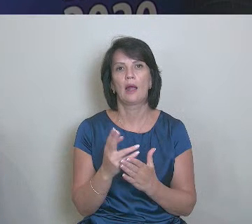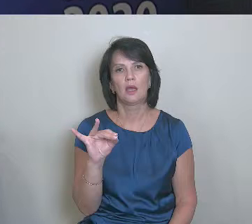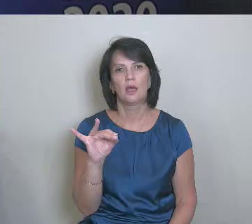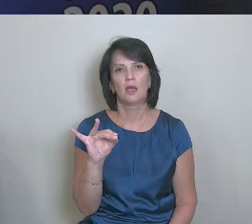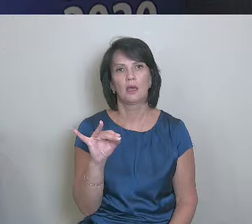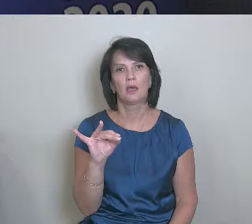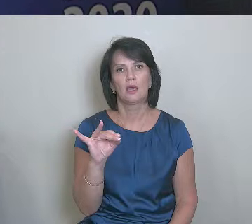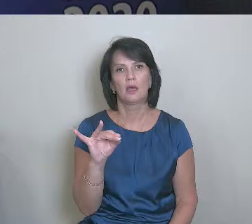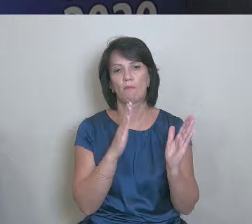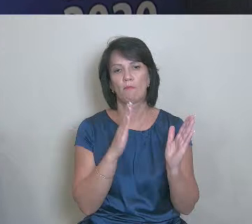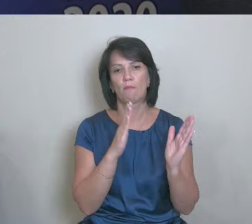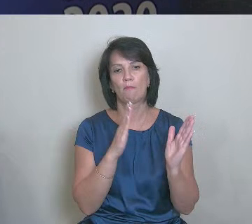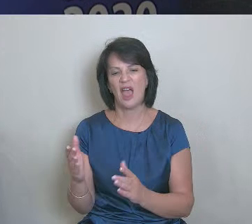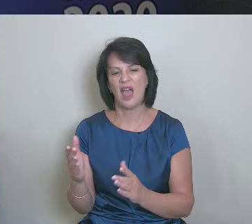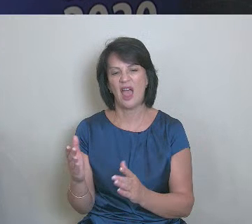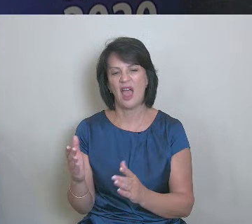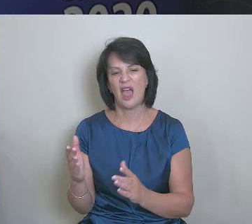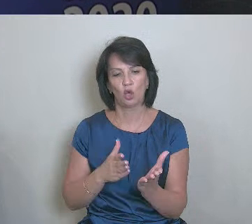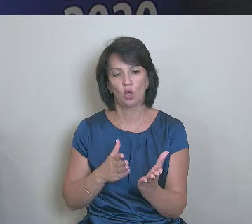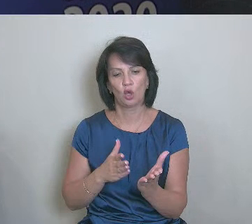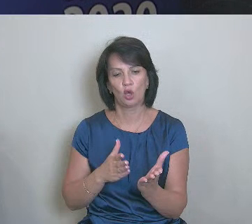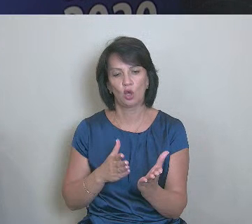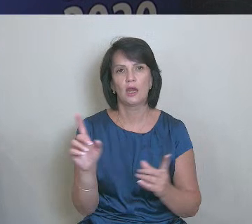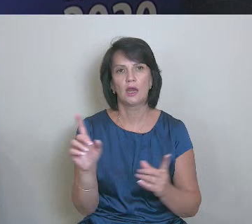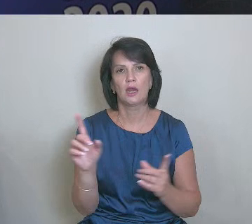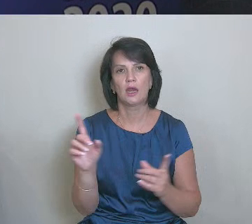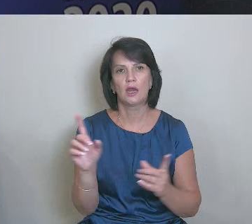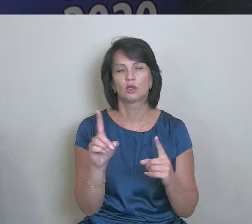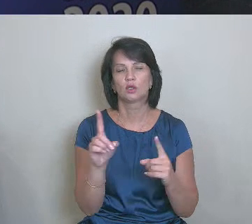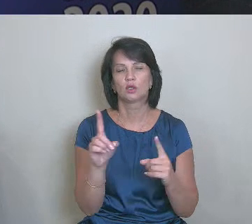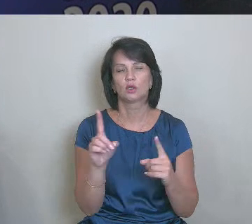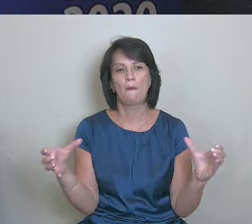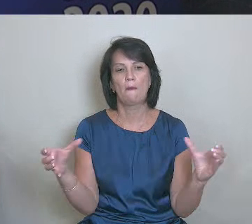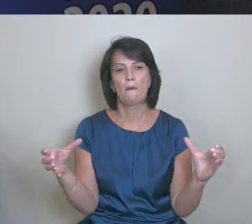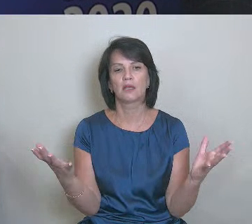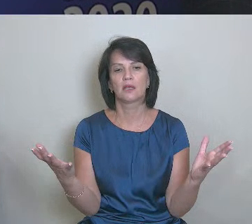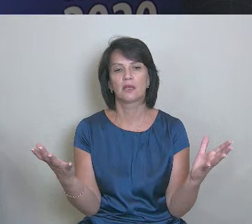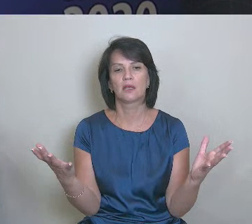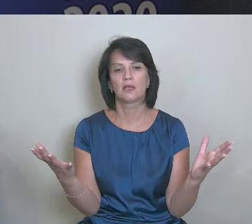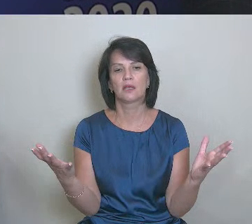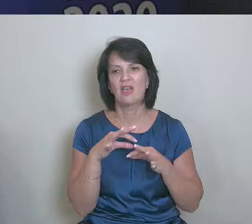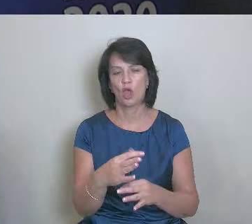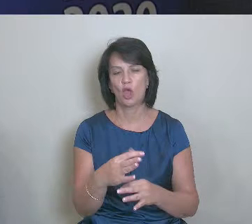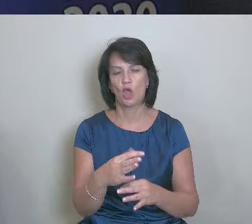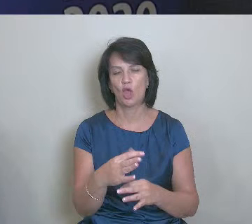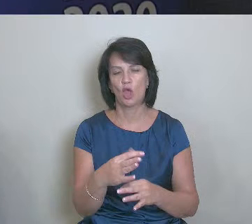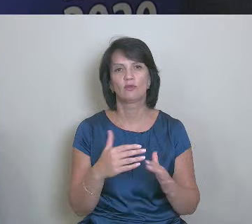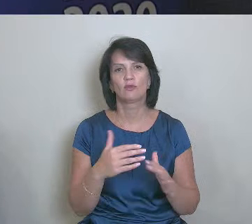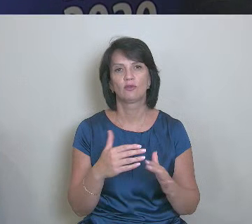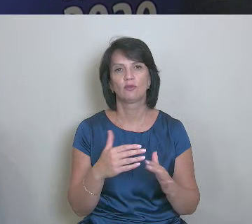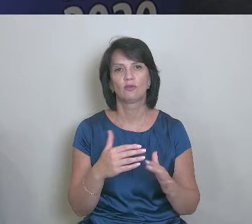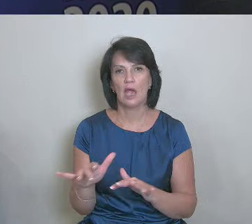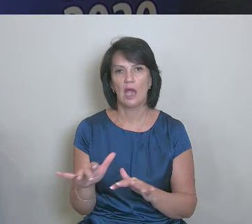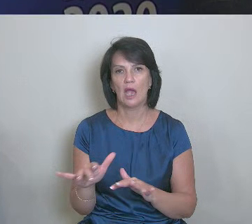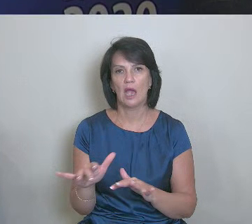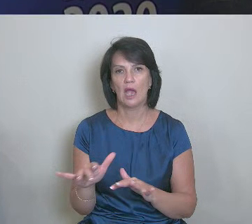work on streamlining this area. So the parties which are not